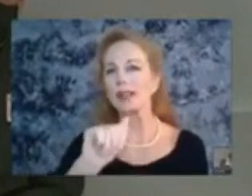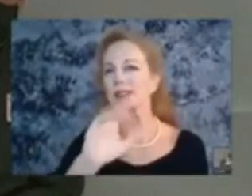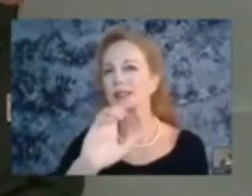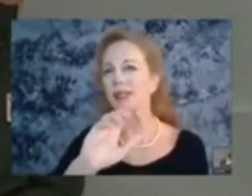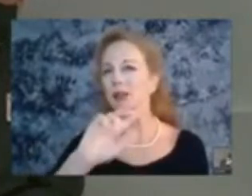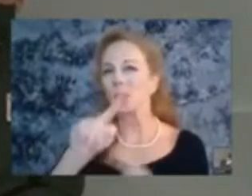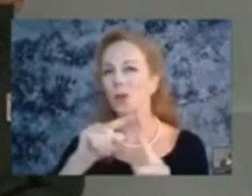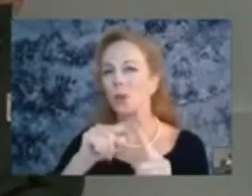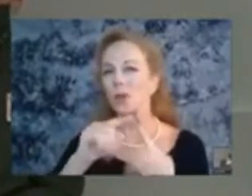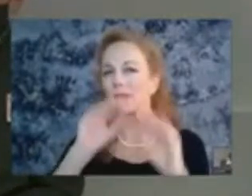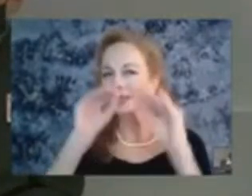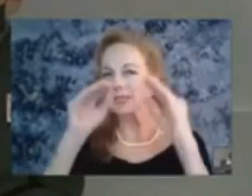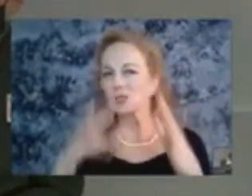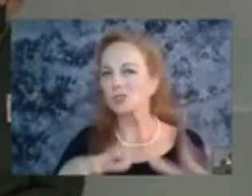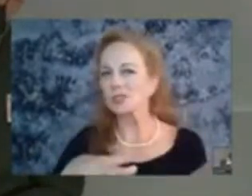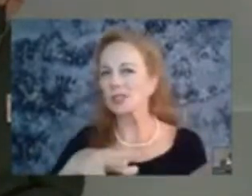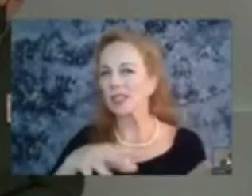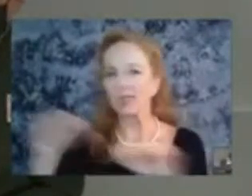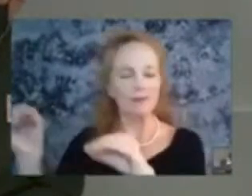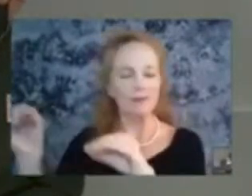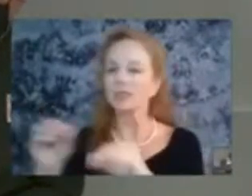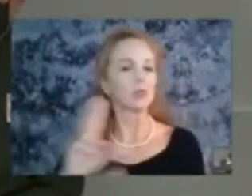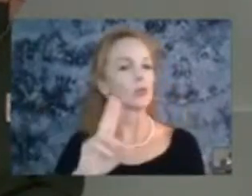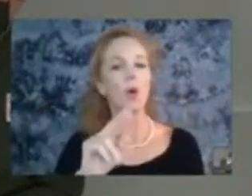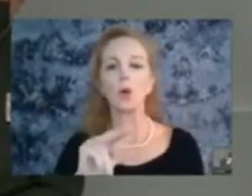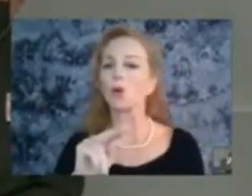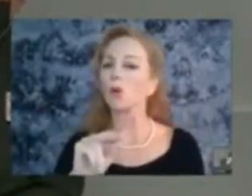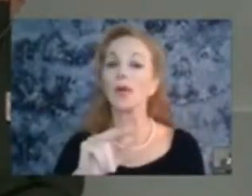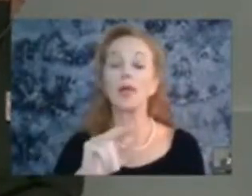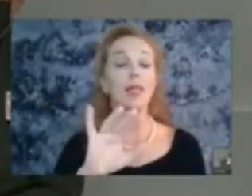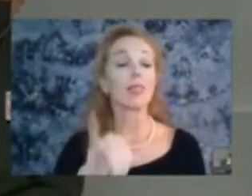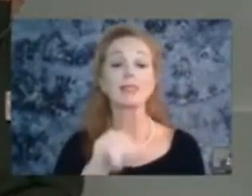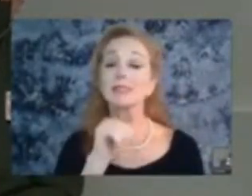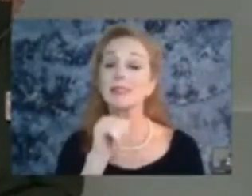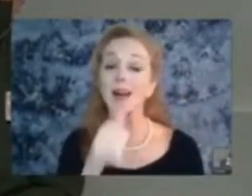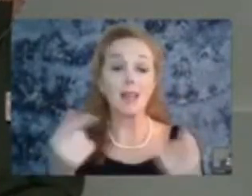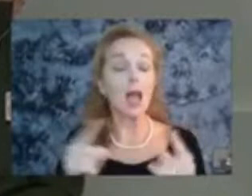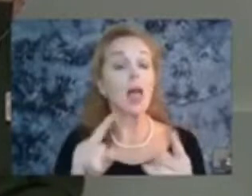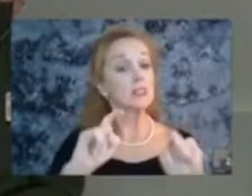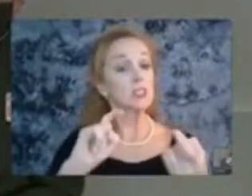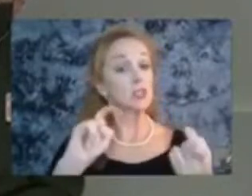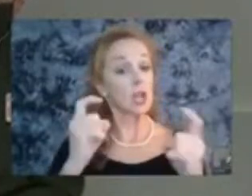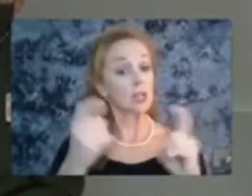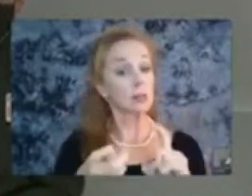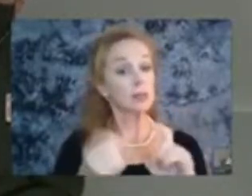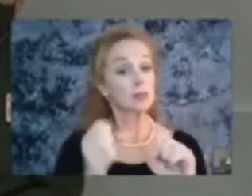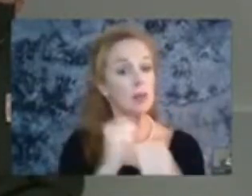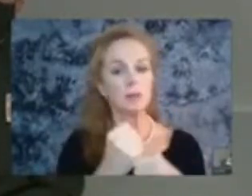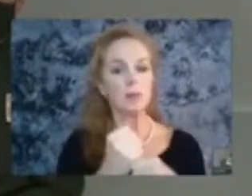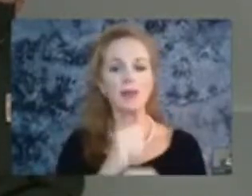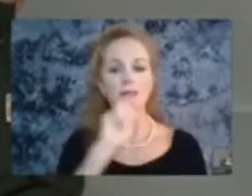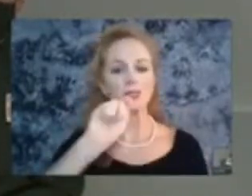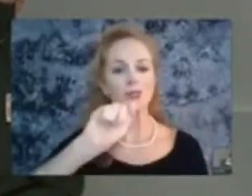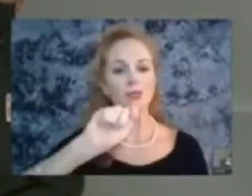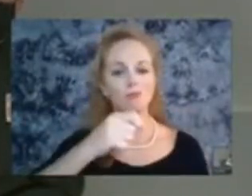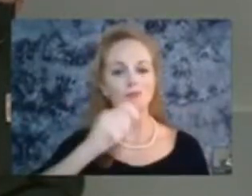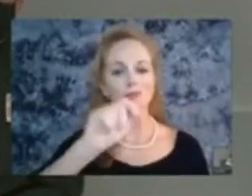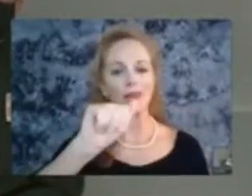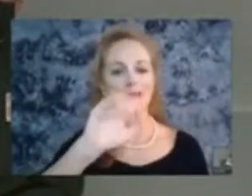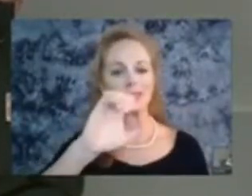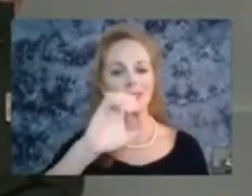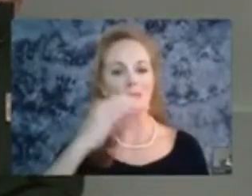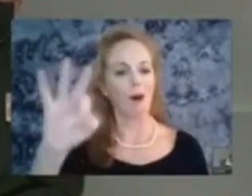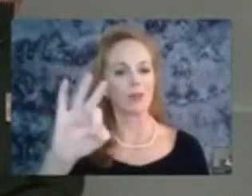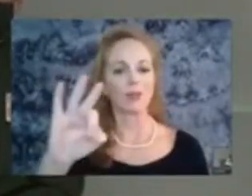that is not what is happening. There's adjustments that are made, but it's not, we're not flipping the switch off. That is